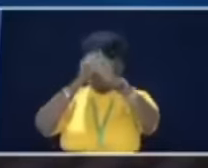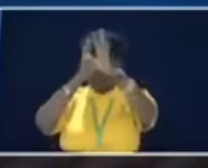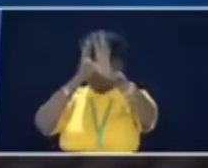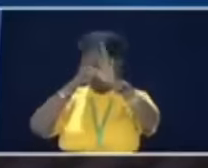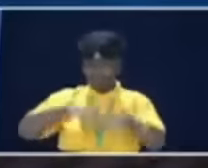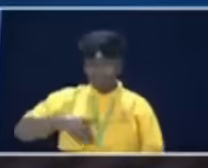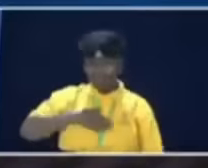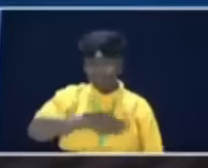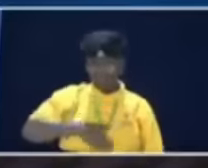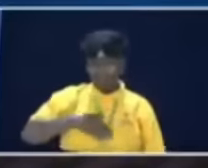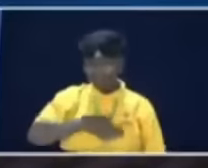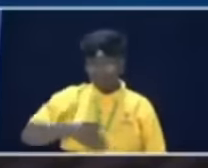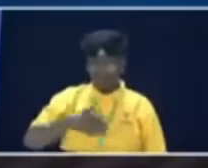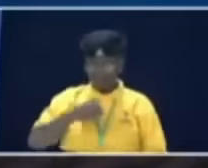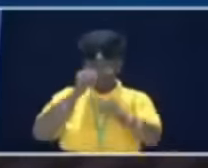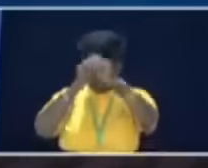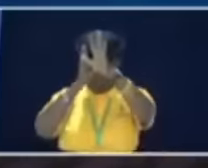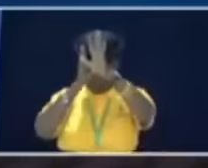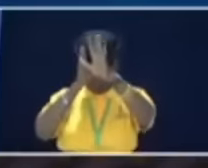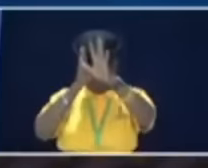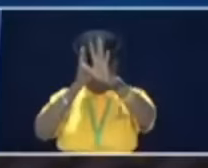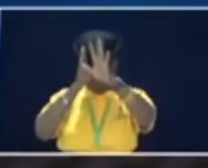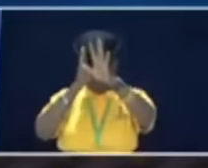Please, Daddy.